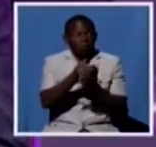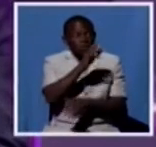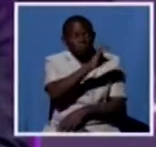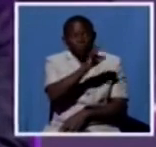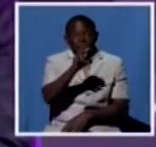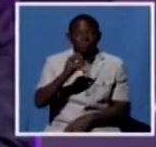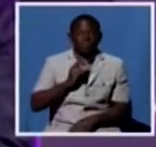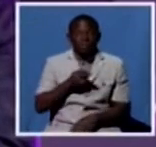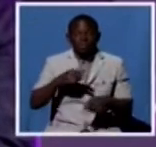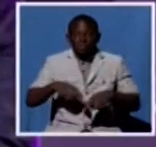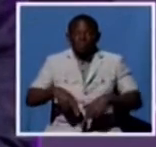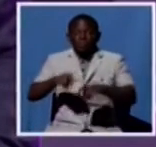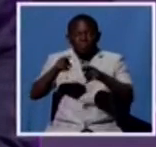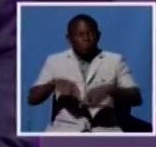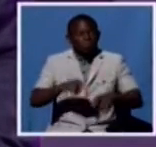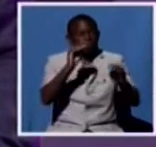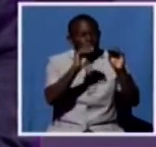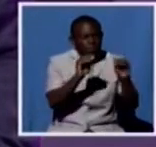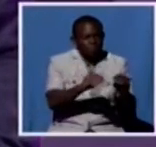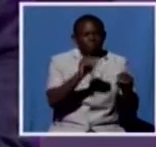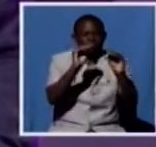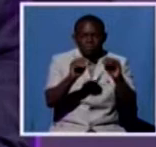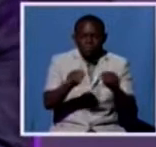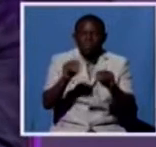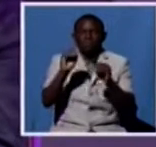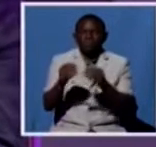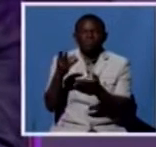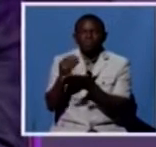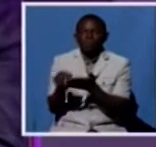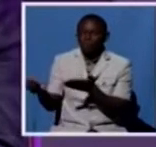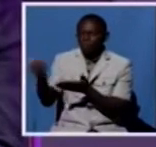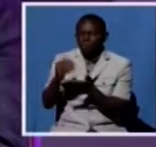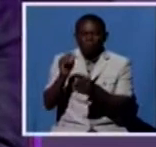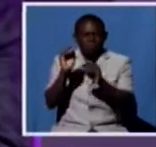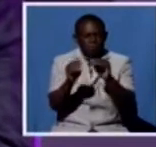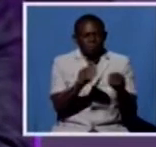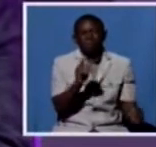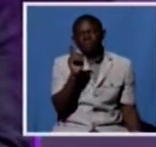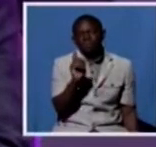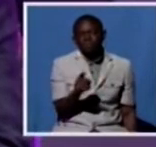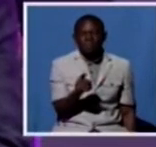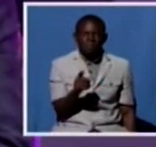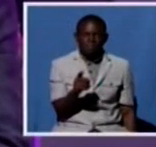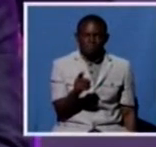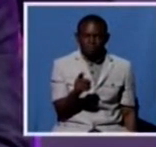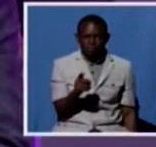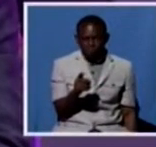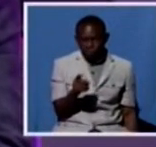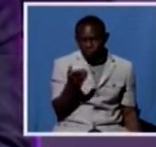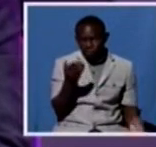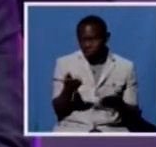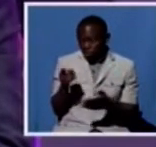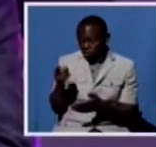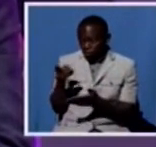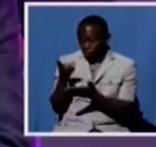is that we may not get the tolls and just apply on that particular section where we are